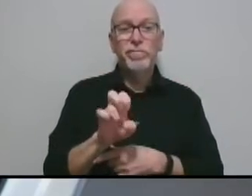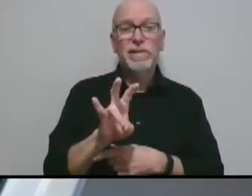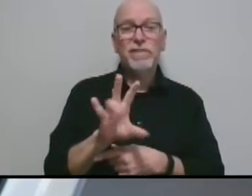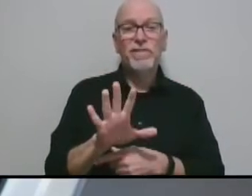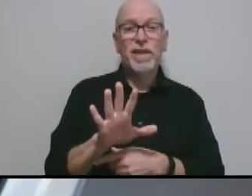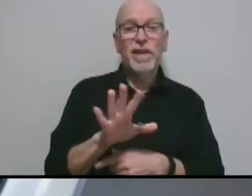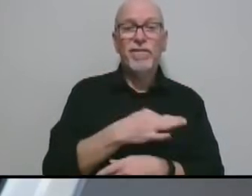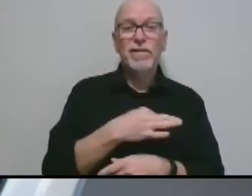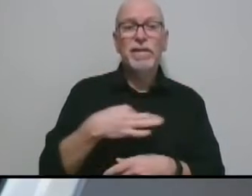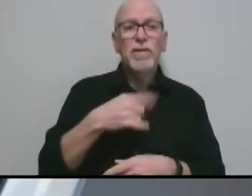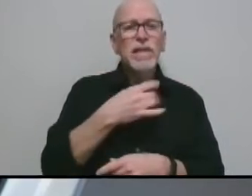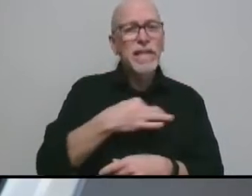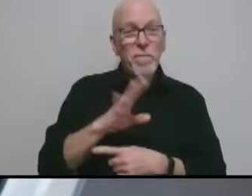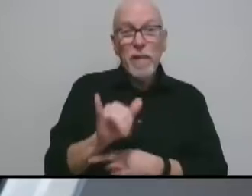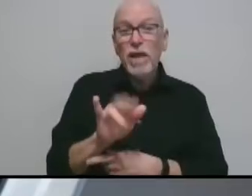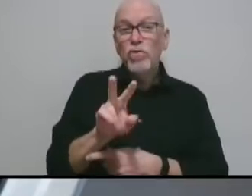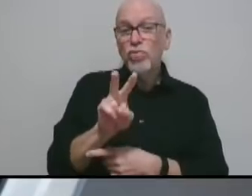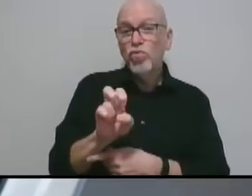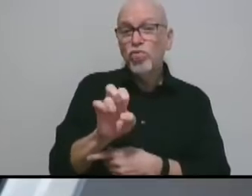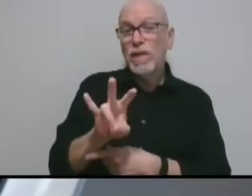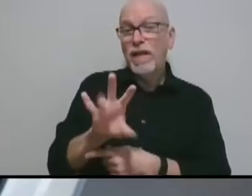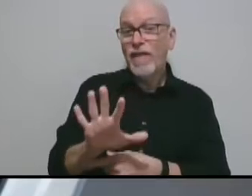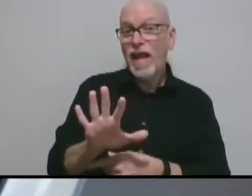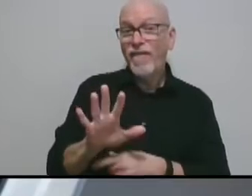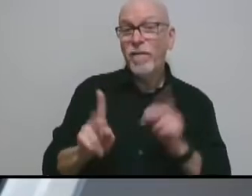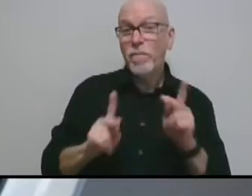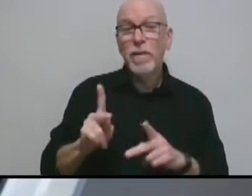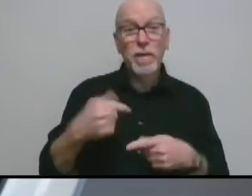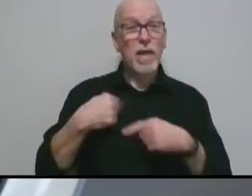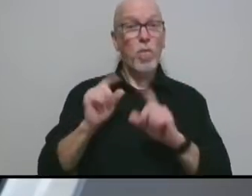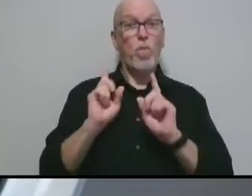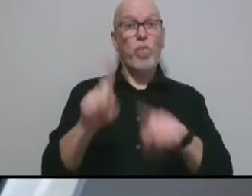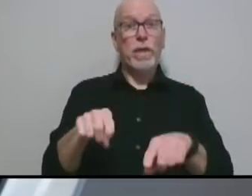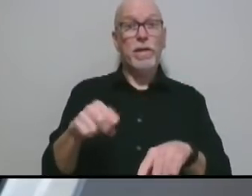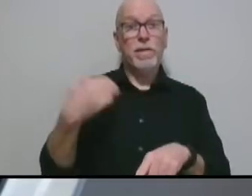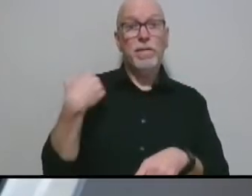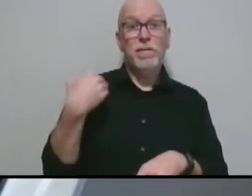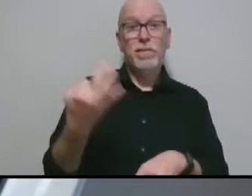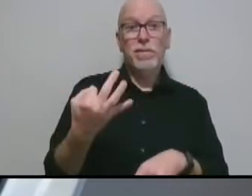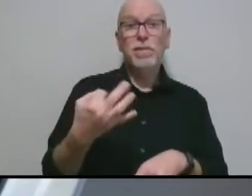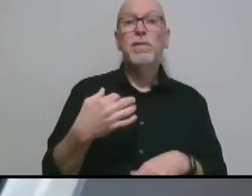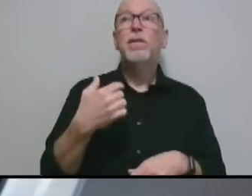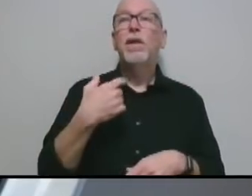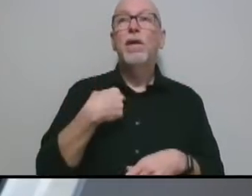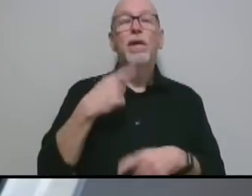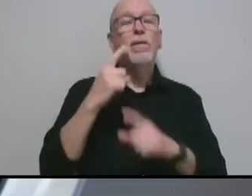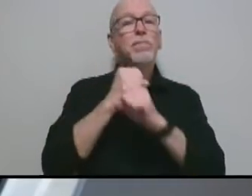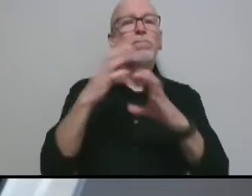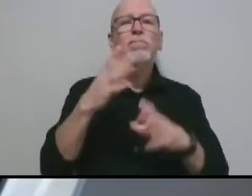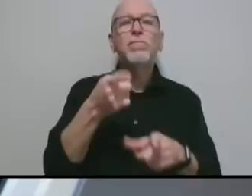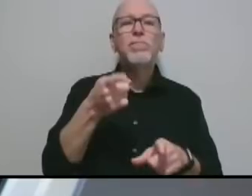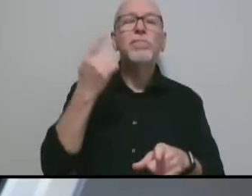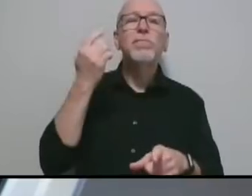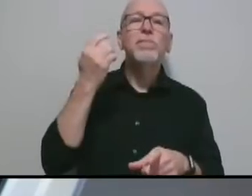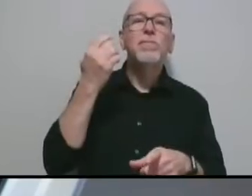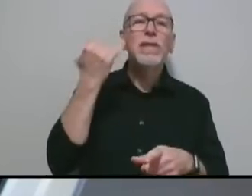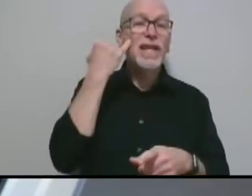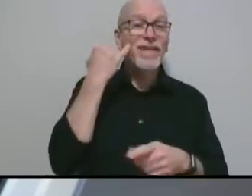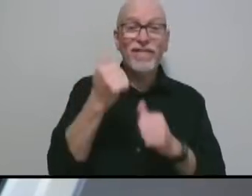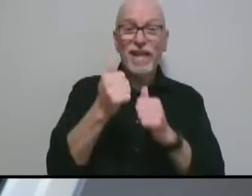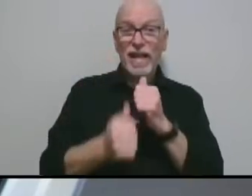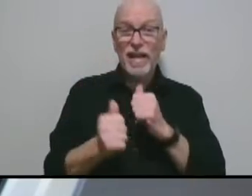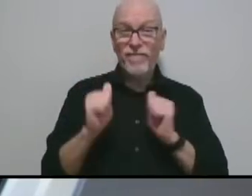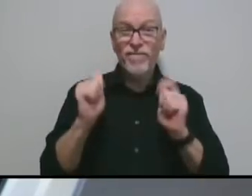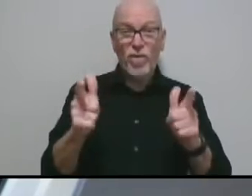It was staffed by 275. When I went out there, I was envisioning, if every one of them had a